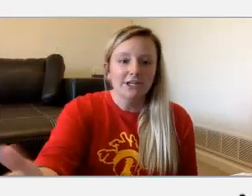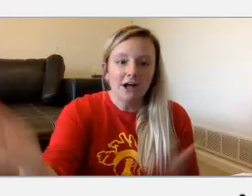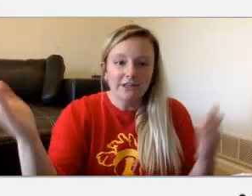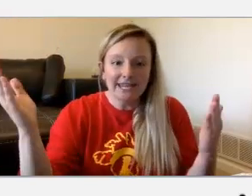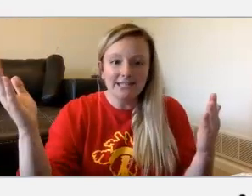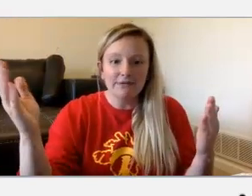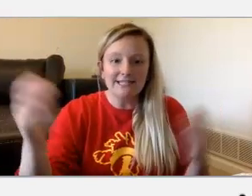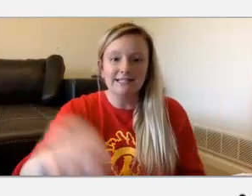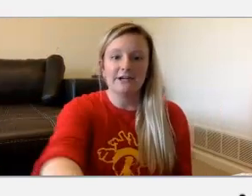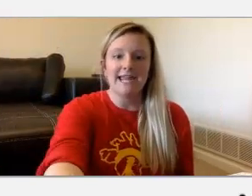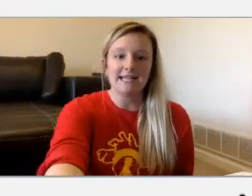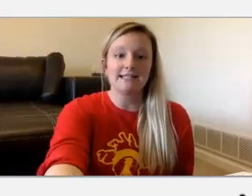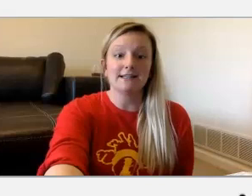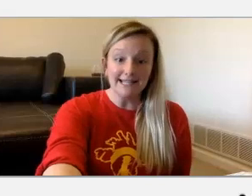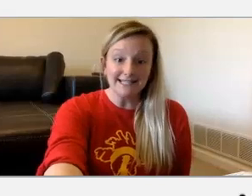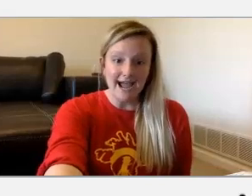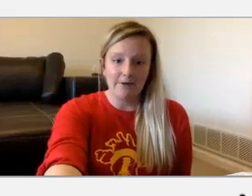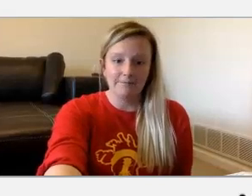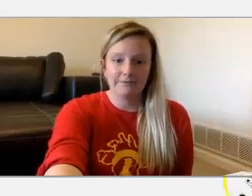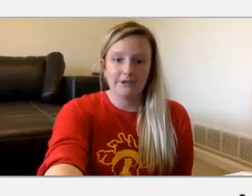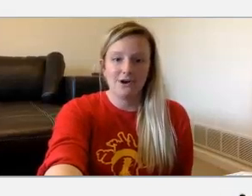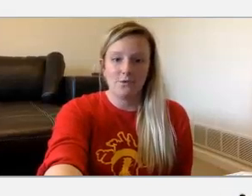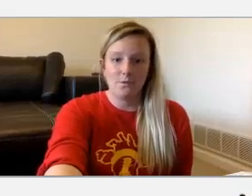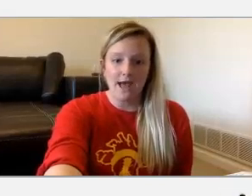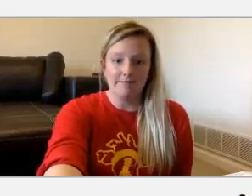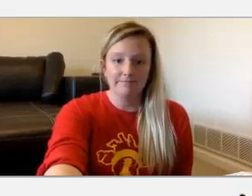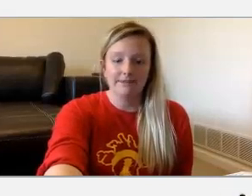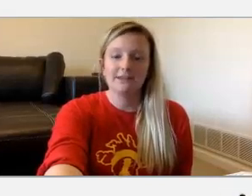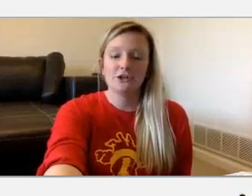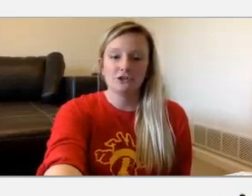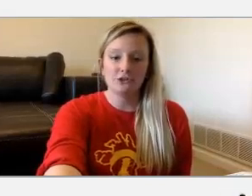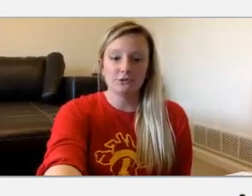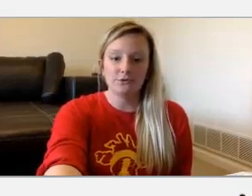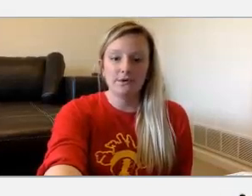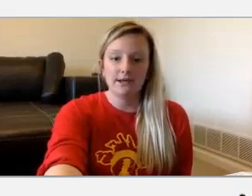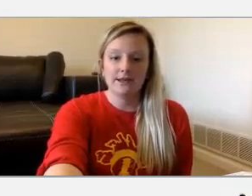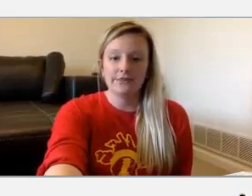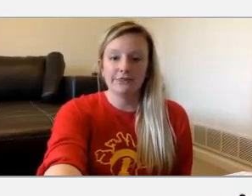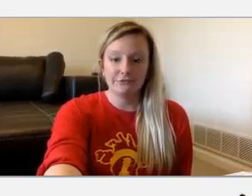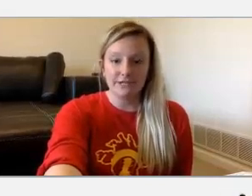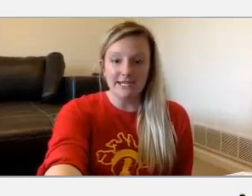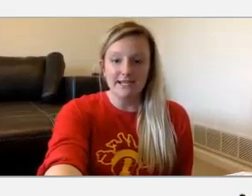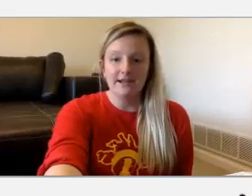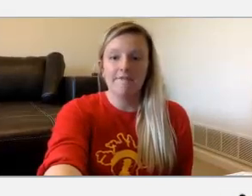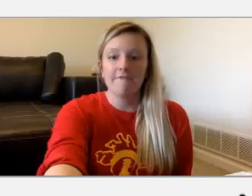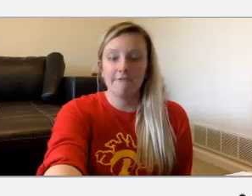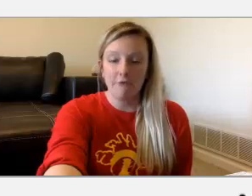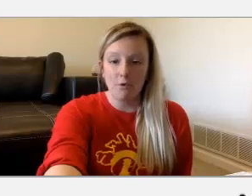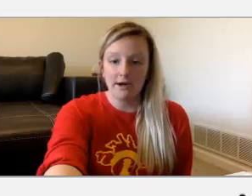Look at all the kids raising their hand. Let's count. One, two, three,